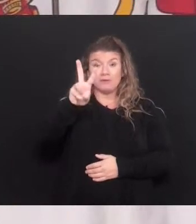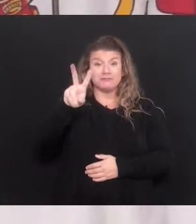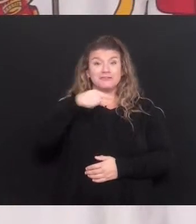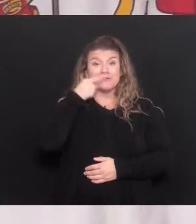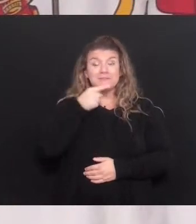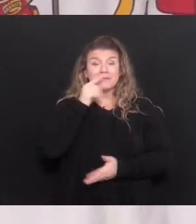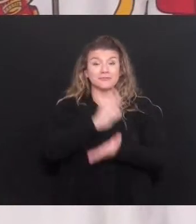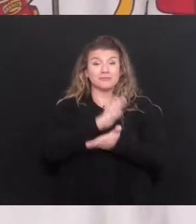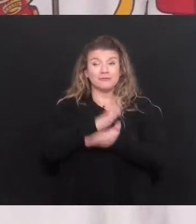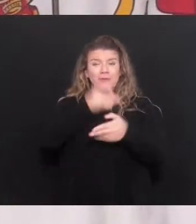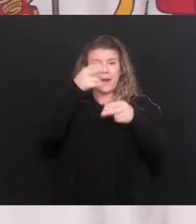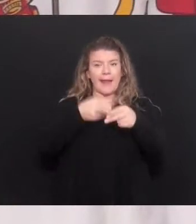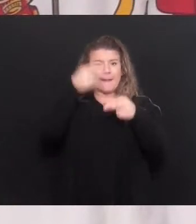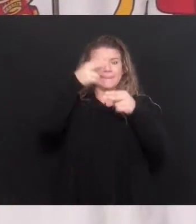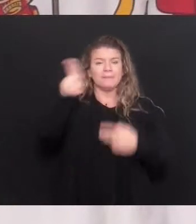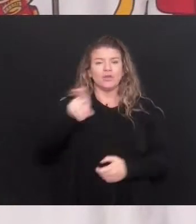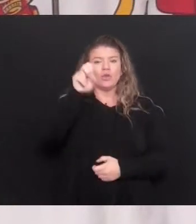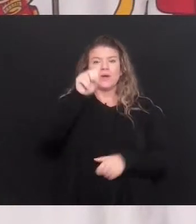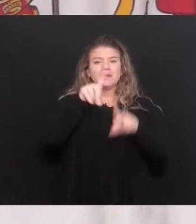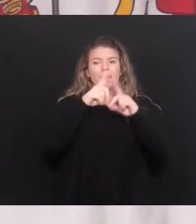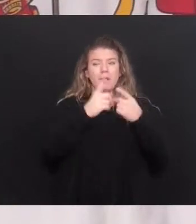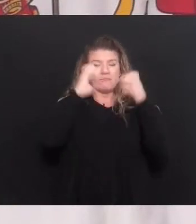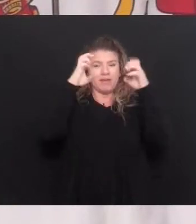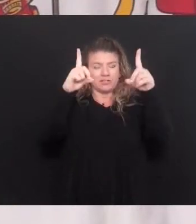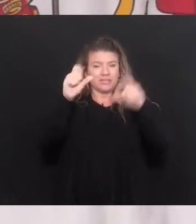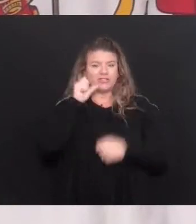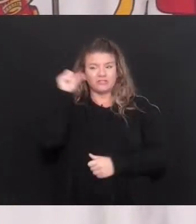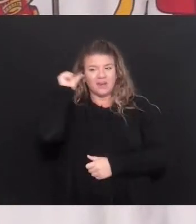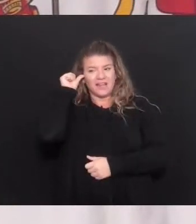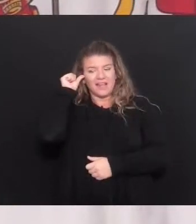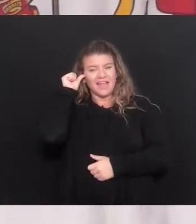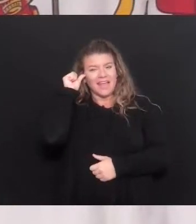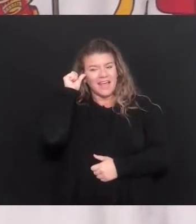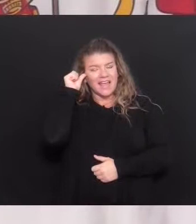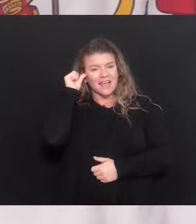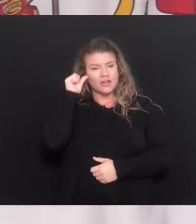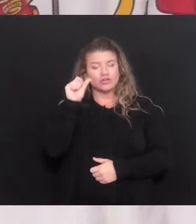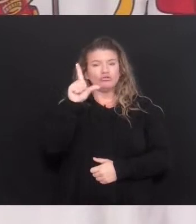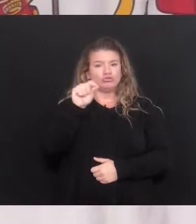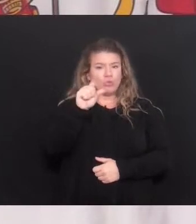schools were named by the U.S. Department of Education yesterday as